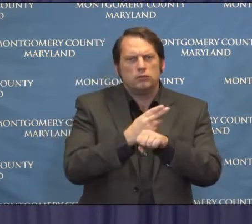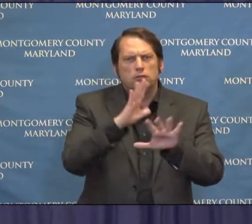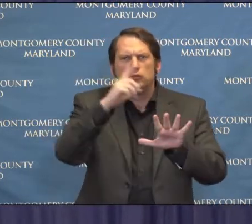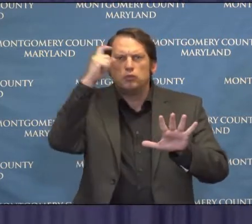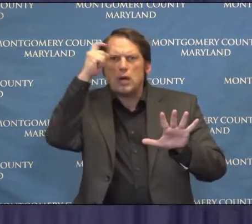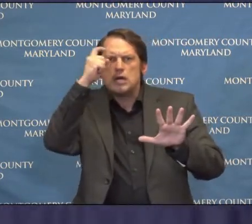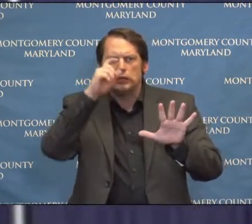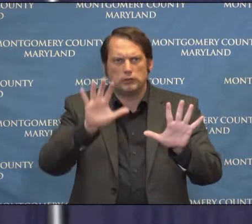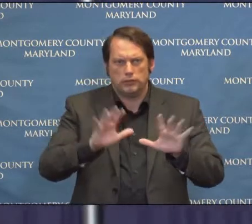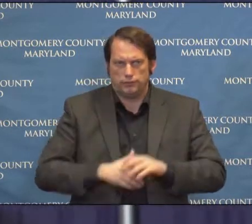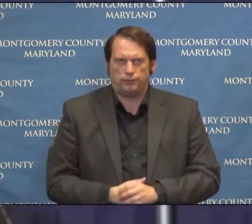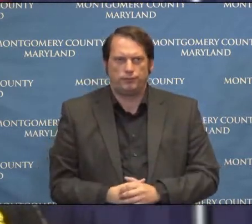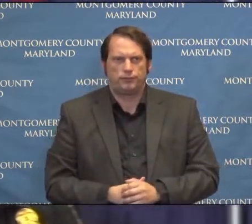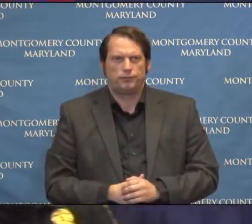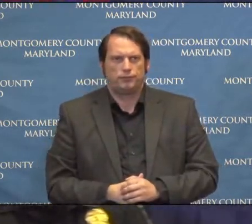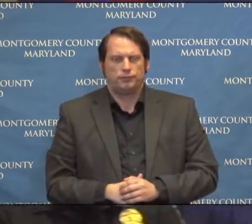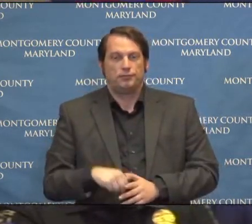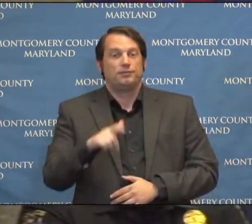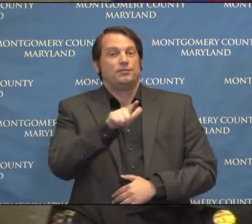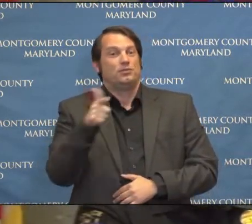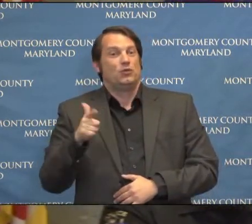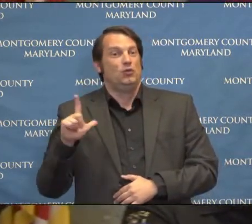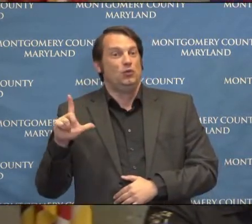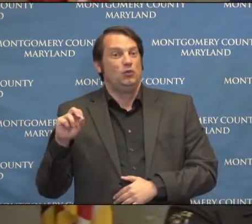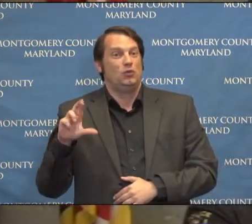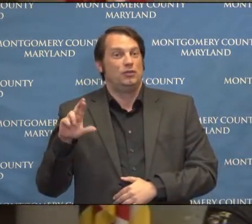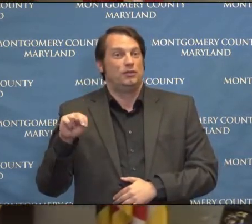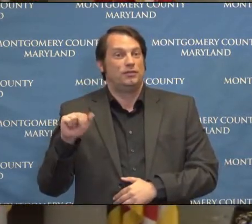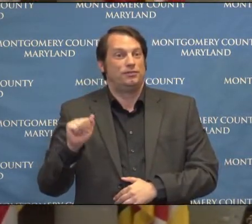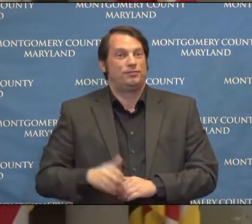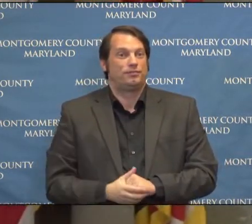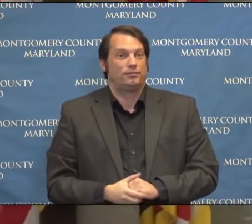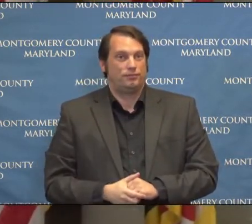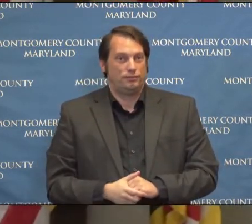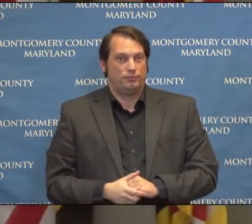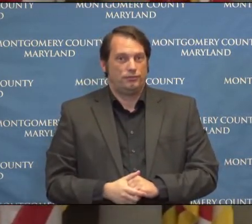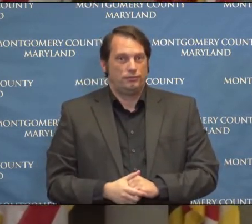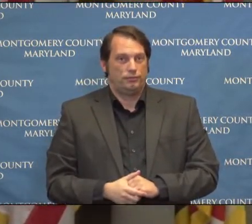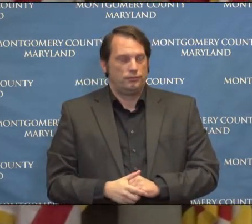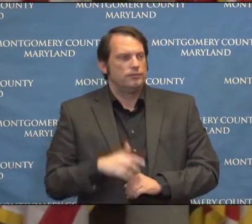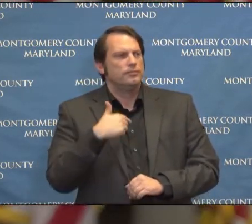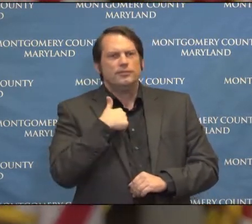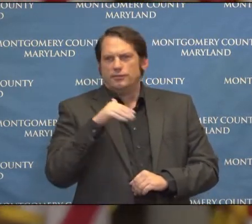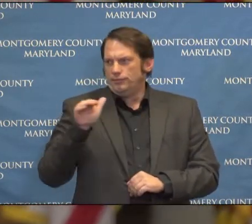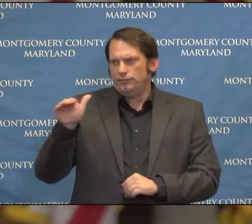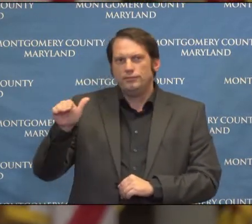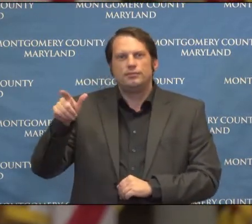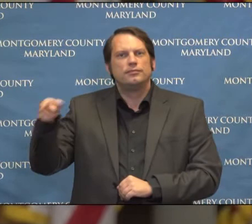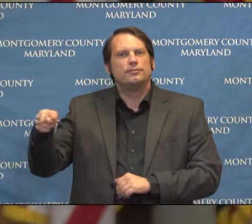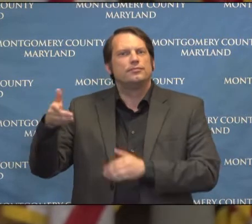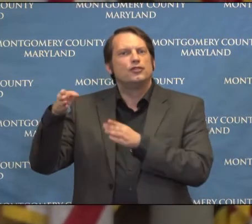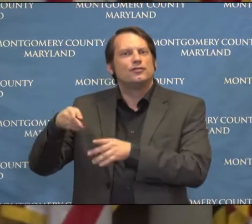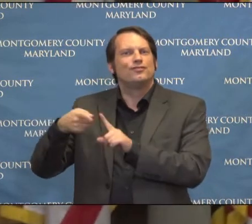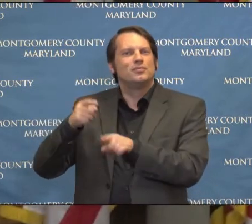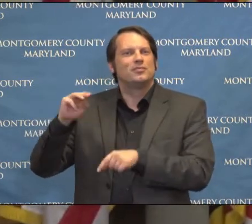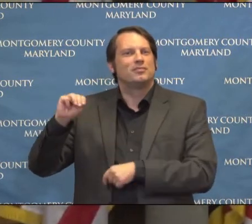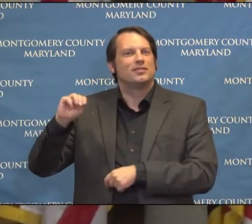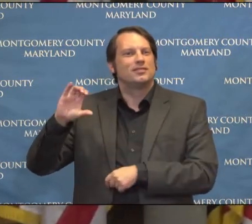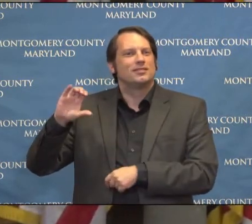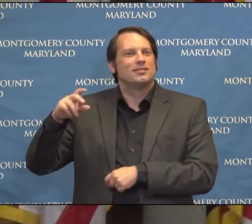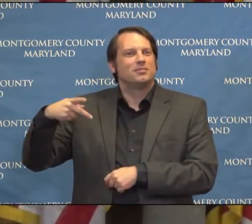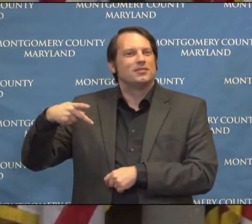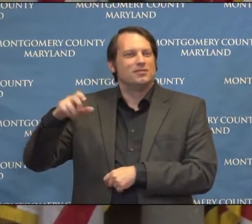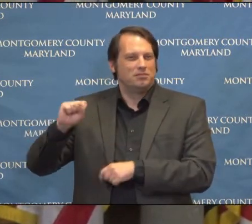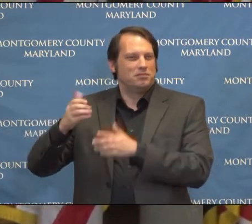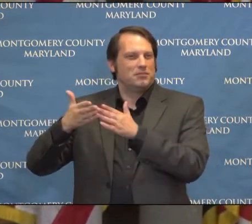MCPS, is still serving meals? If so, where do I go and how does it work? Also, are workers who are distributing the meals